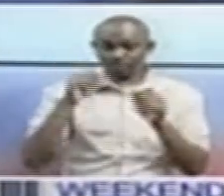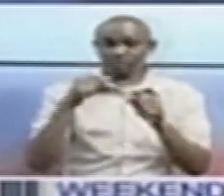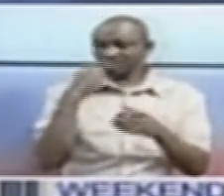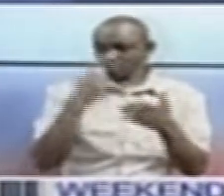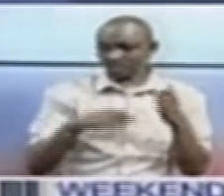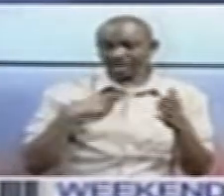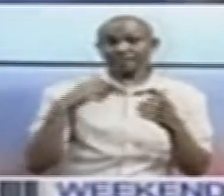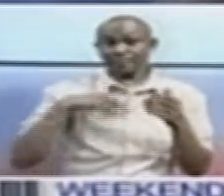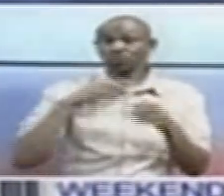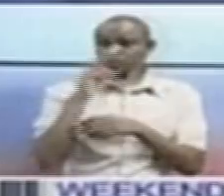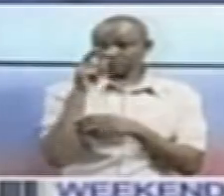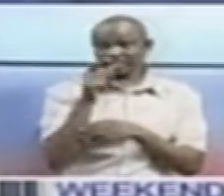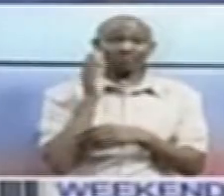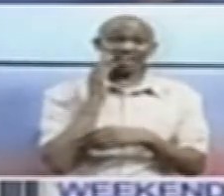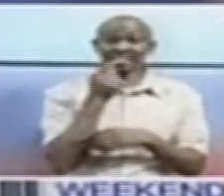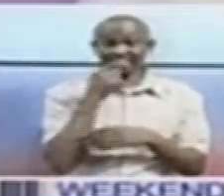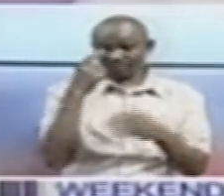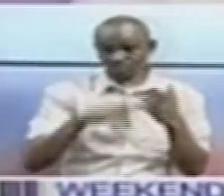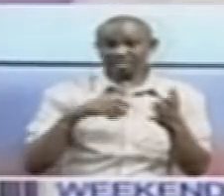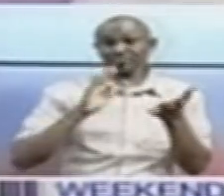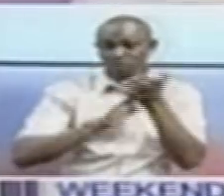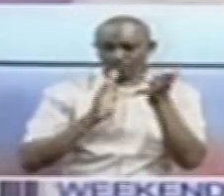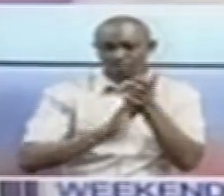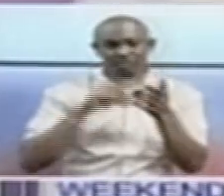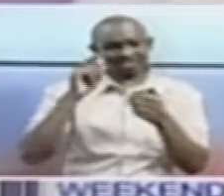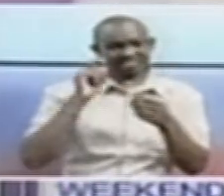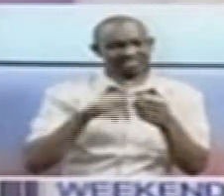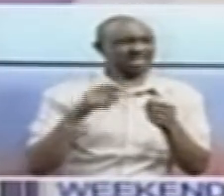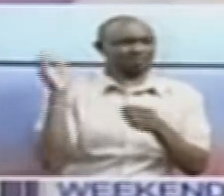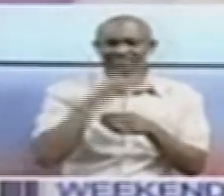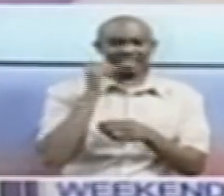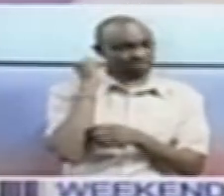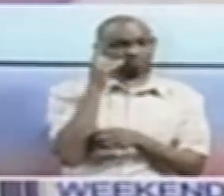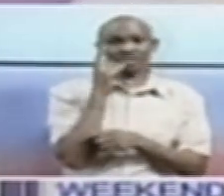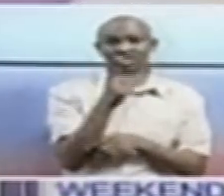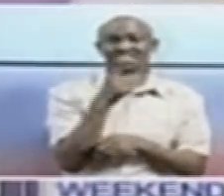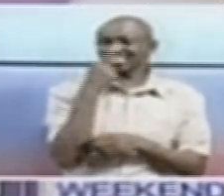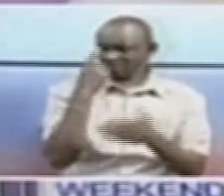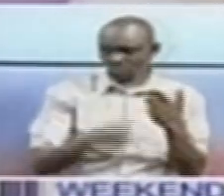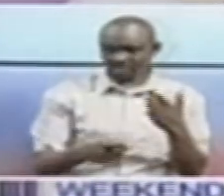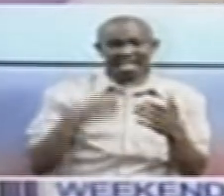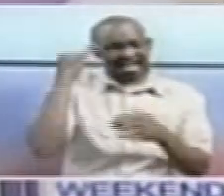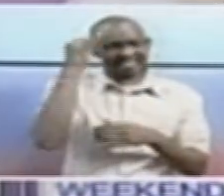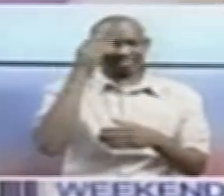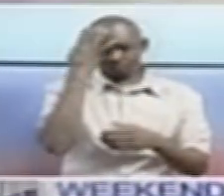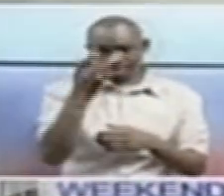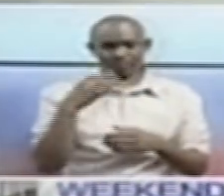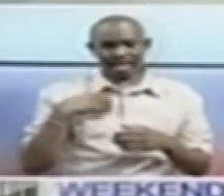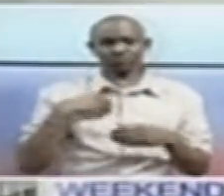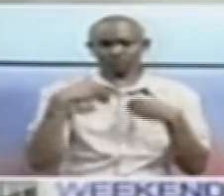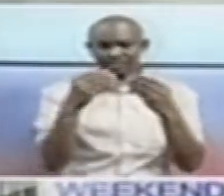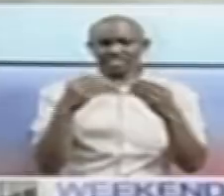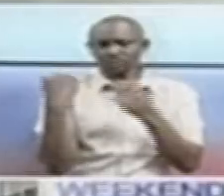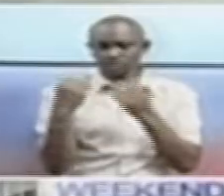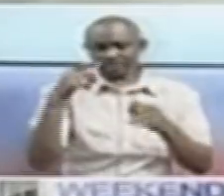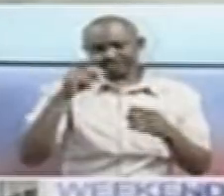Proponents of the use of mother tongue in schools say the proposal has been hugely misunderstood. They say the idea is to give the children a